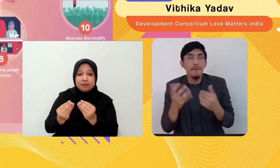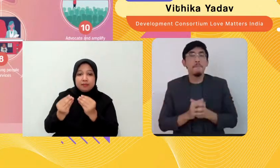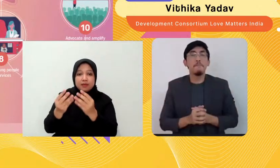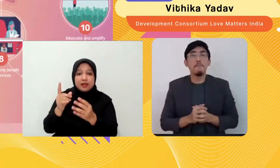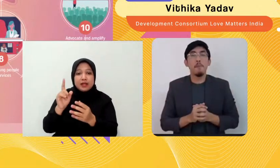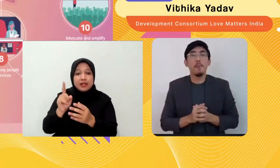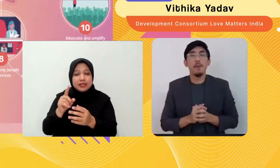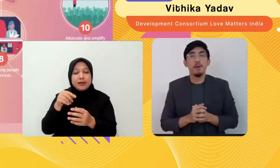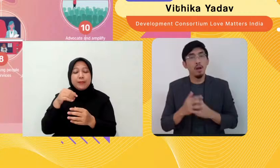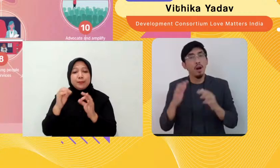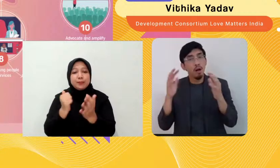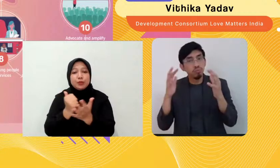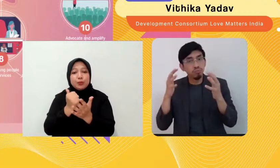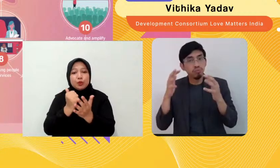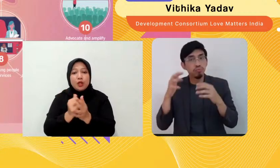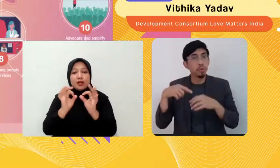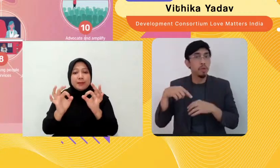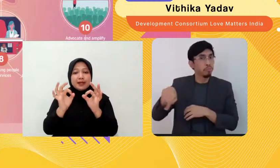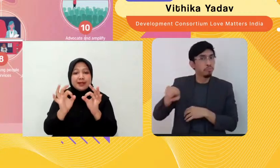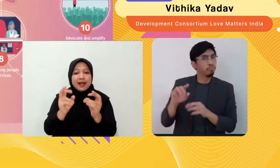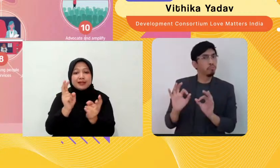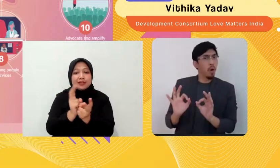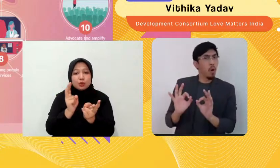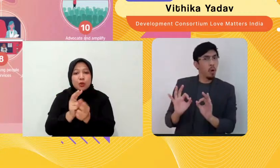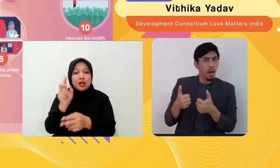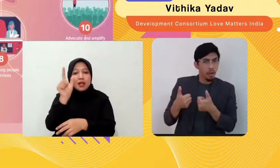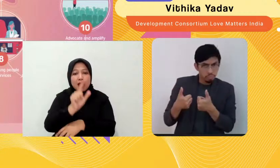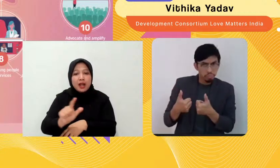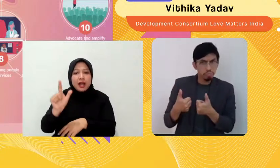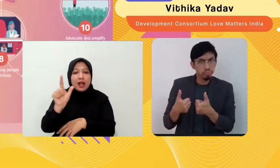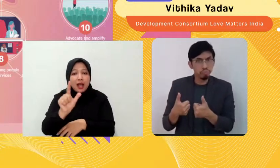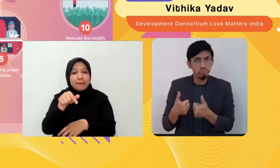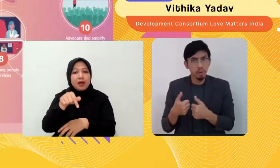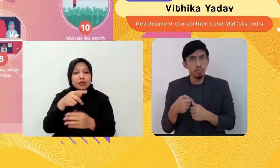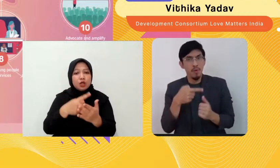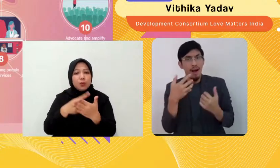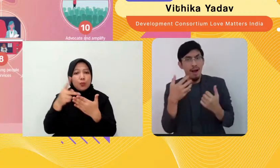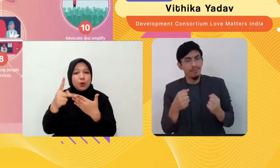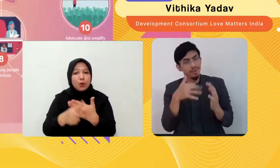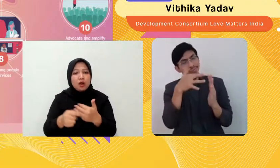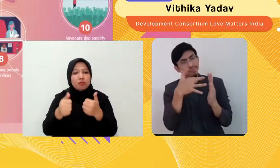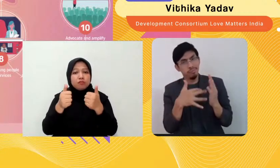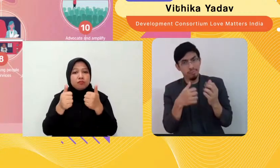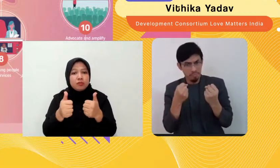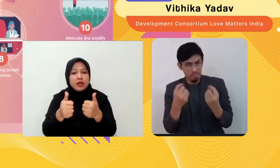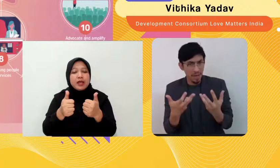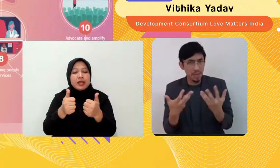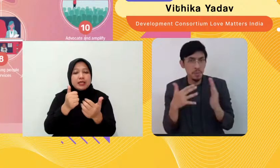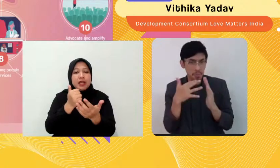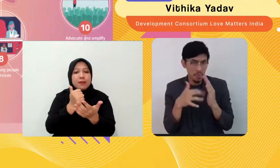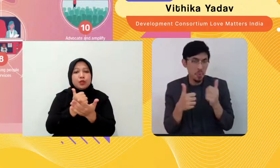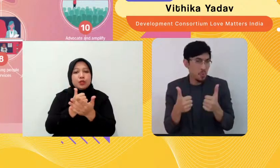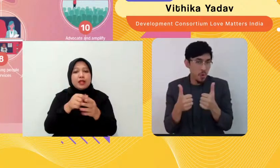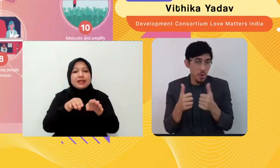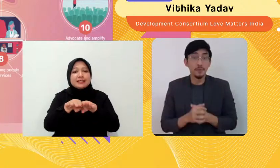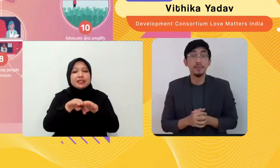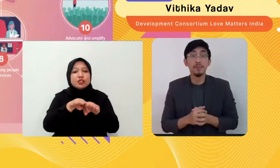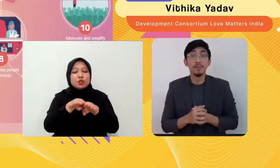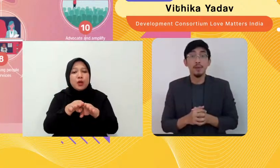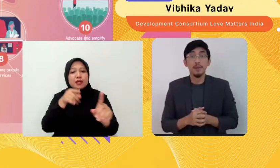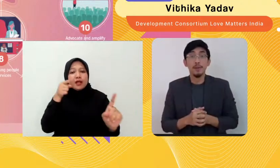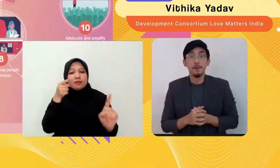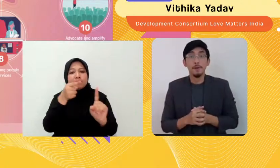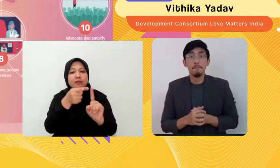education. But whatever parts of the program were there were a very, very disease prevention oriented, which again is important, talking about